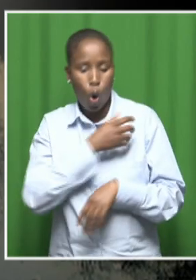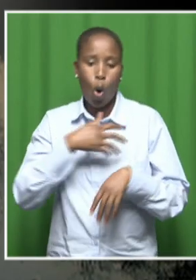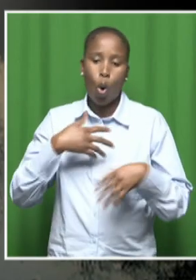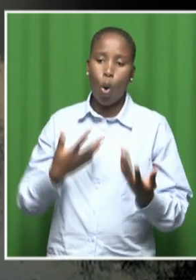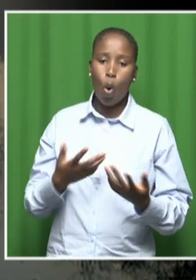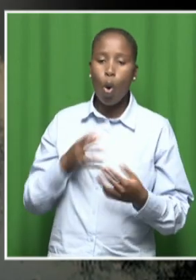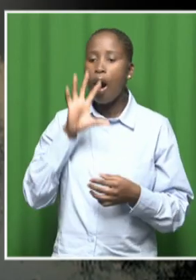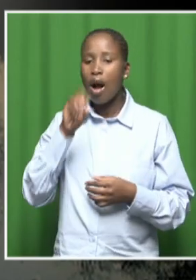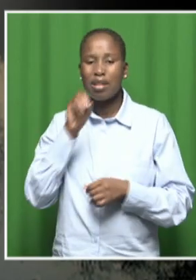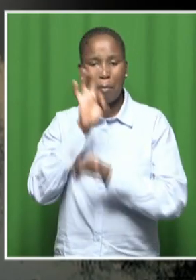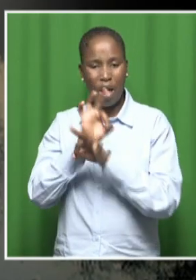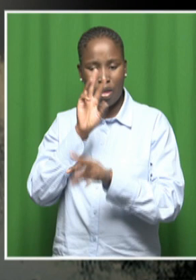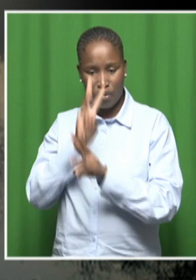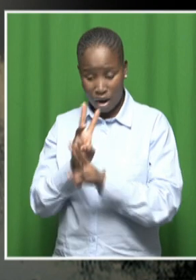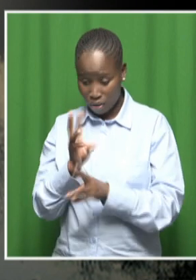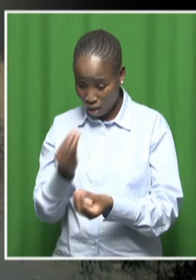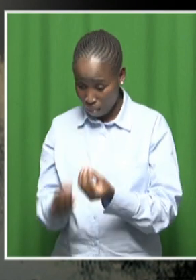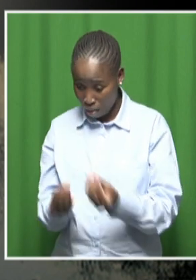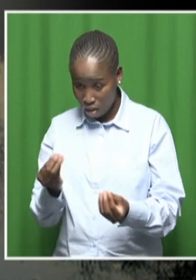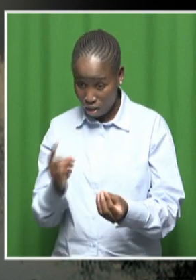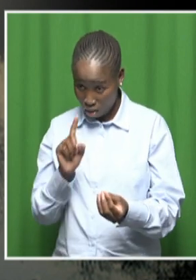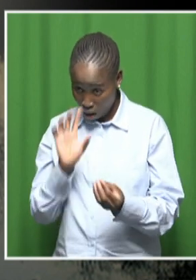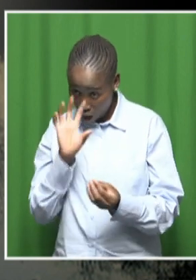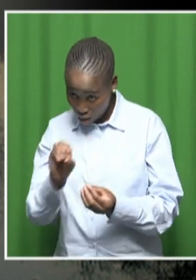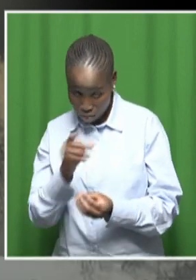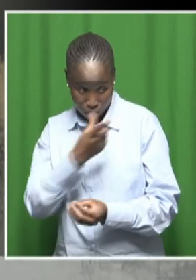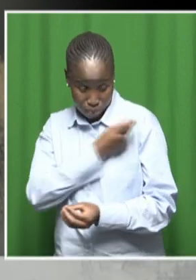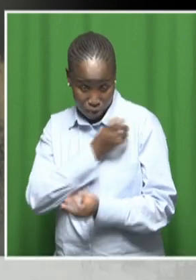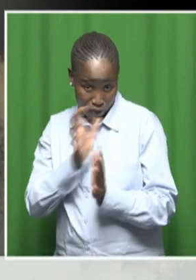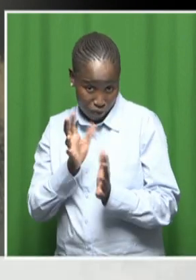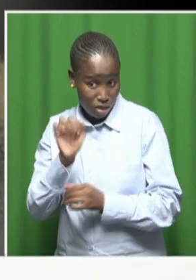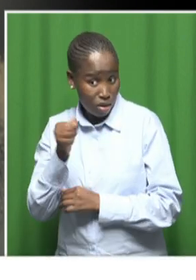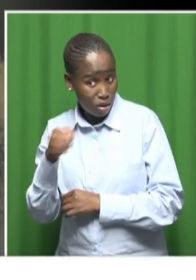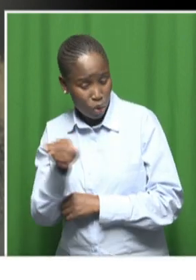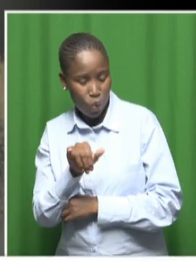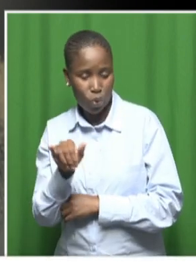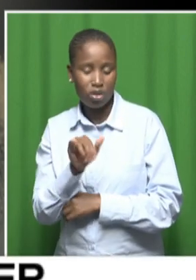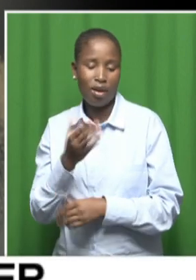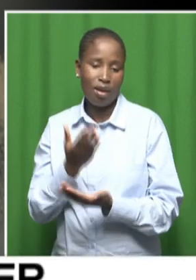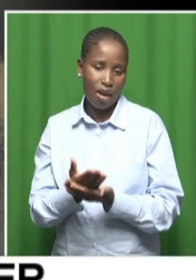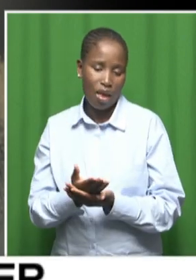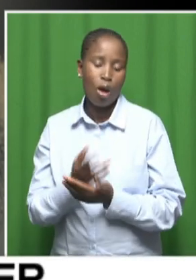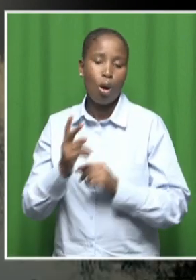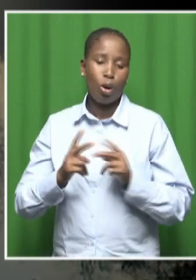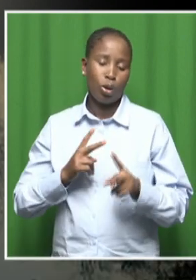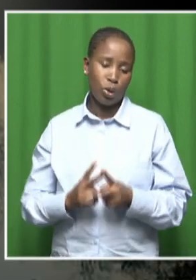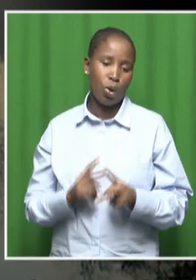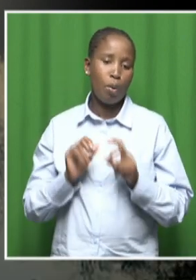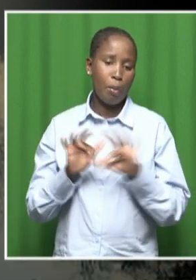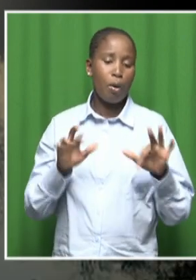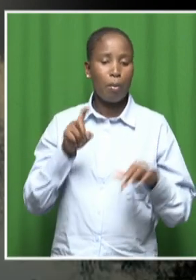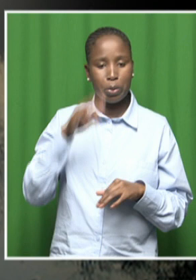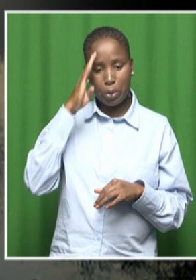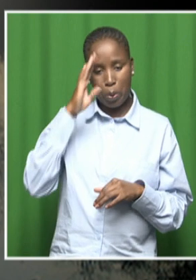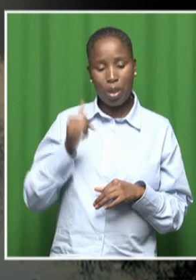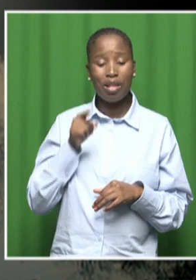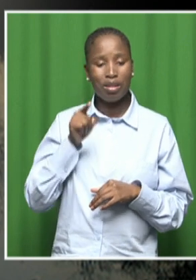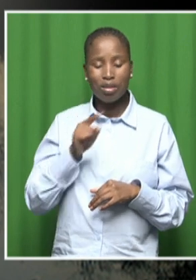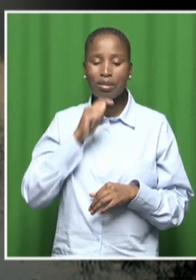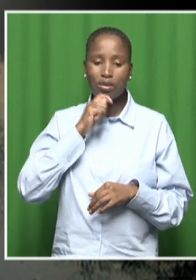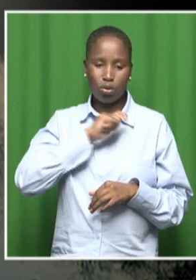vaccination status, and making sure that's up to date, making sure people are aware that booklet exists and that they can access it.